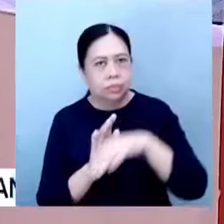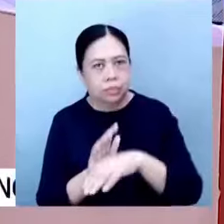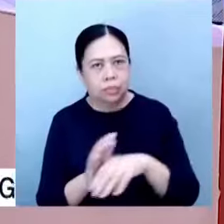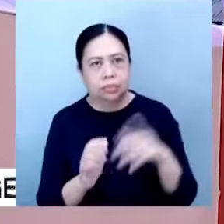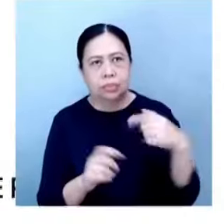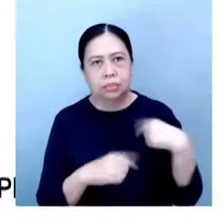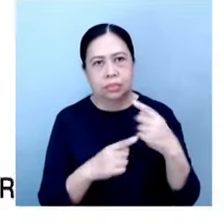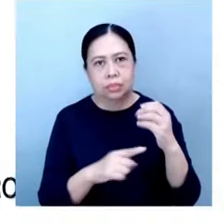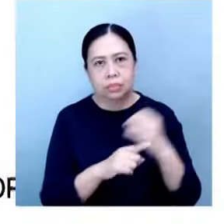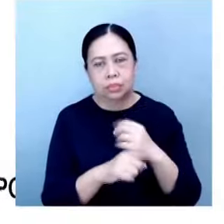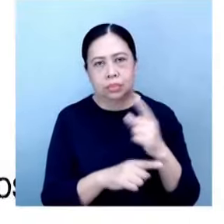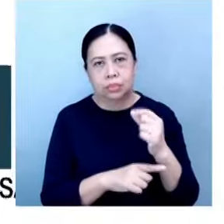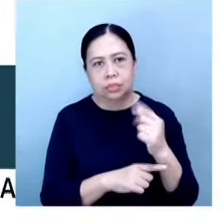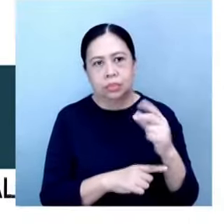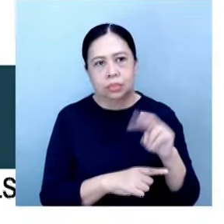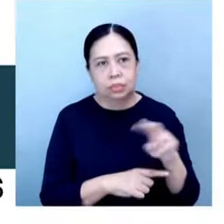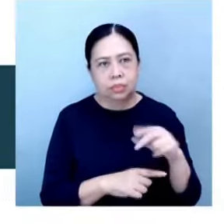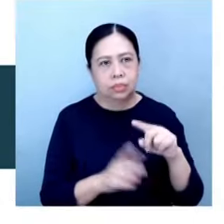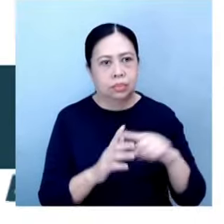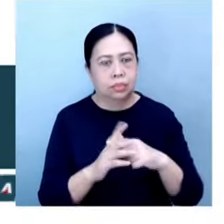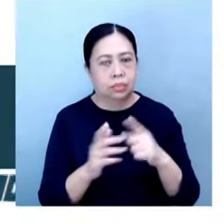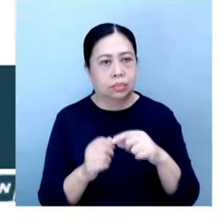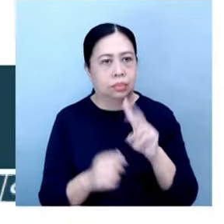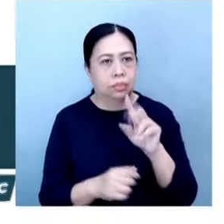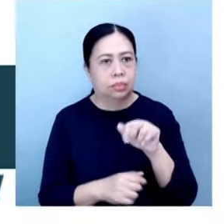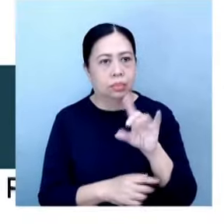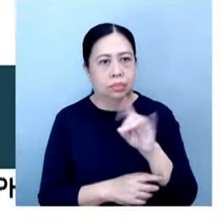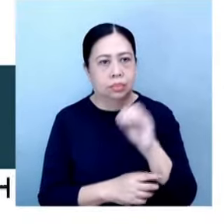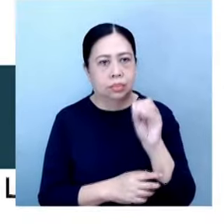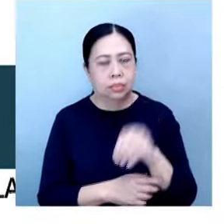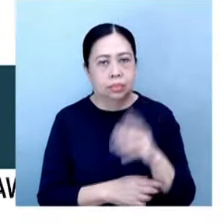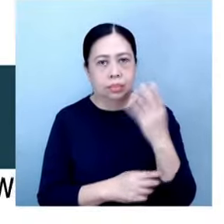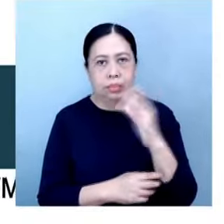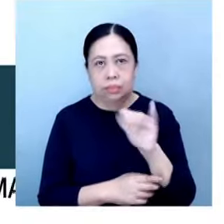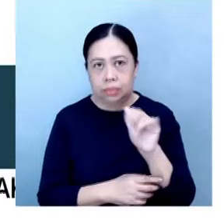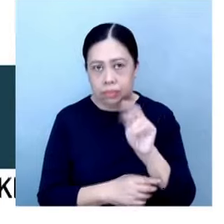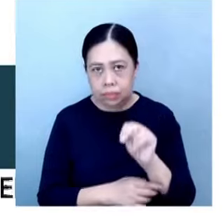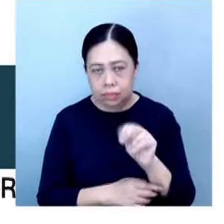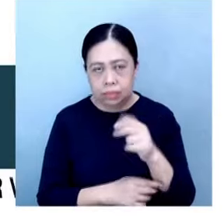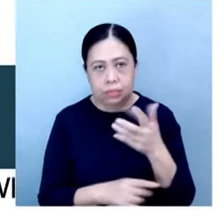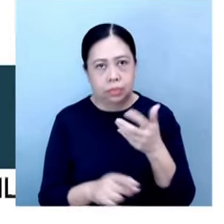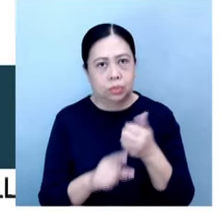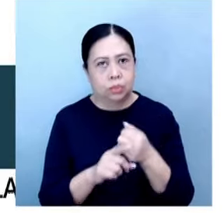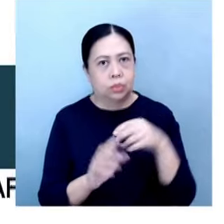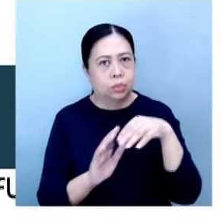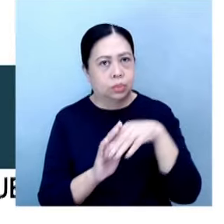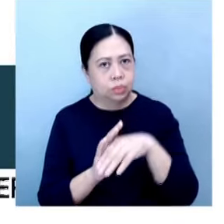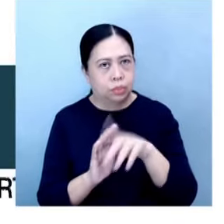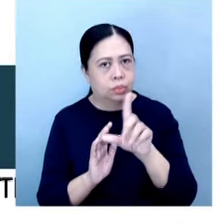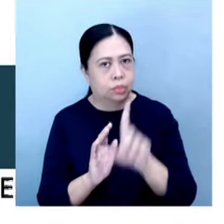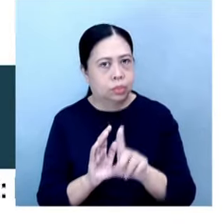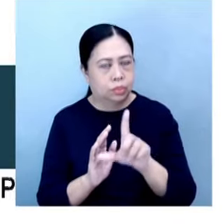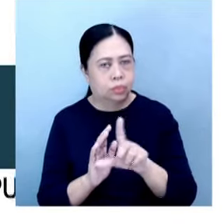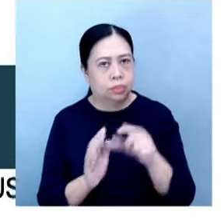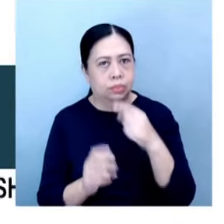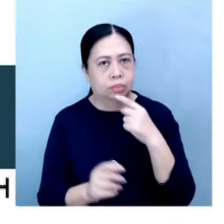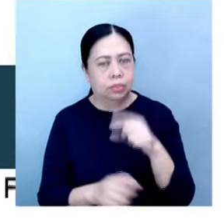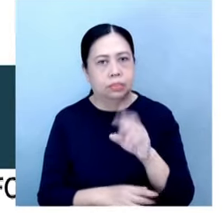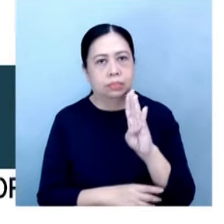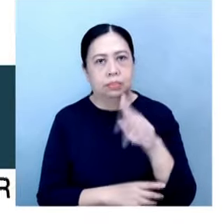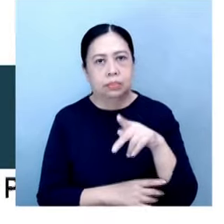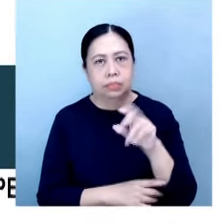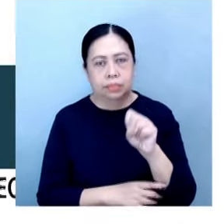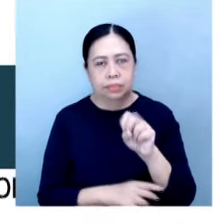The Consumer Price Index came in at 2.8% in January, hitting the lower end of the Philippine Central Bank's forecast.